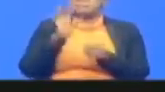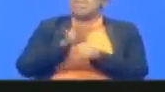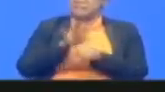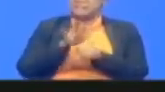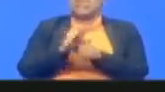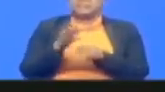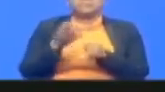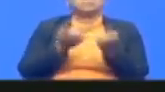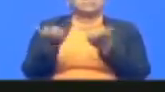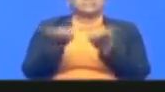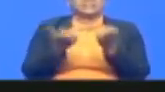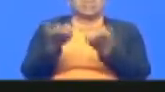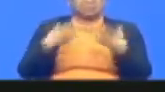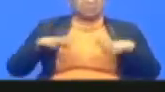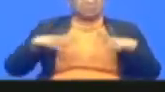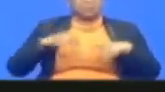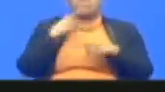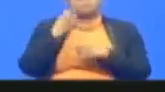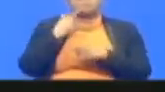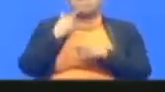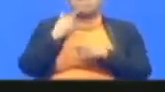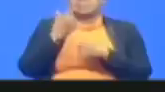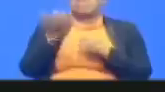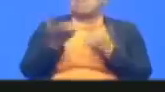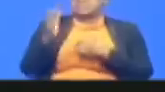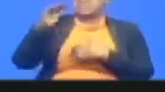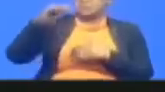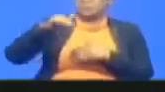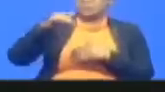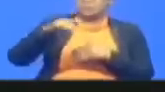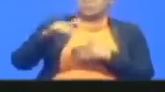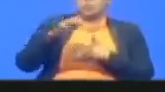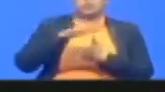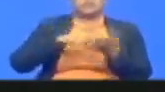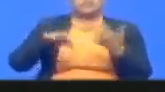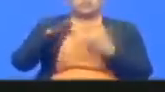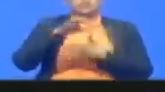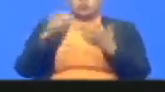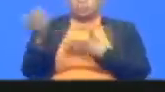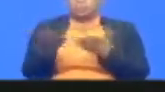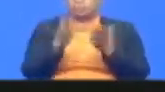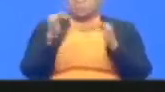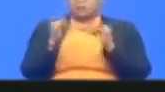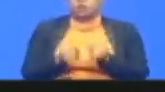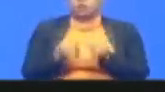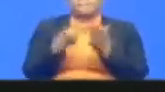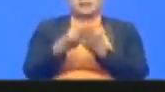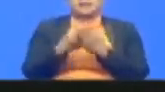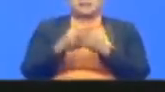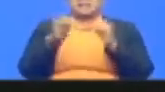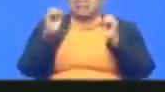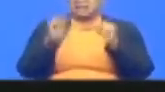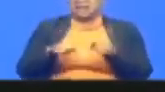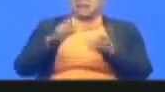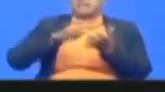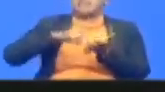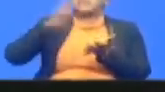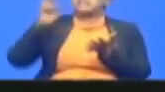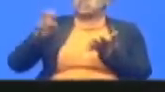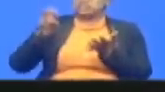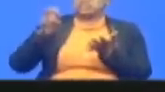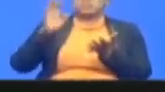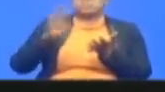have seen a decline in business volumes. The confusion caused by the new Kenyan currency can easily be taken advantage of